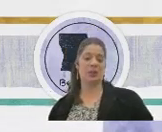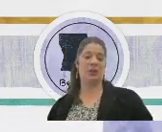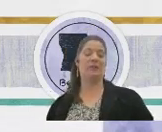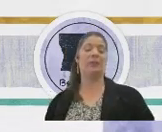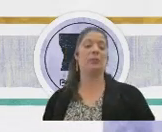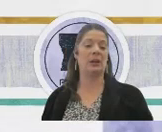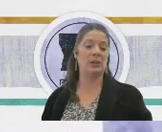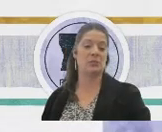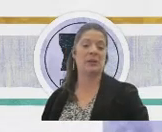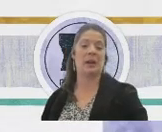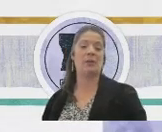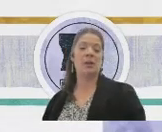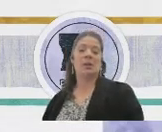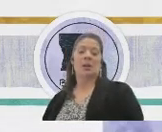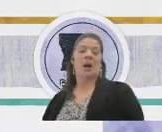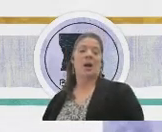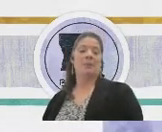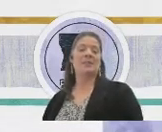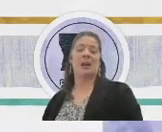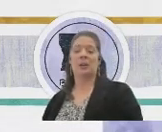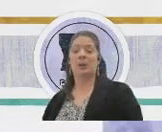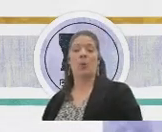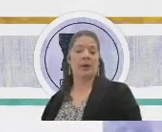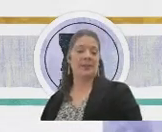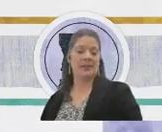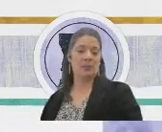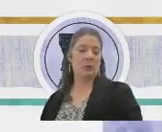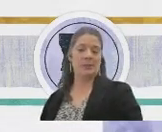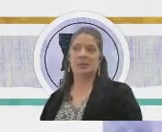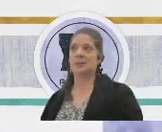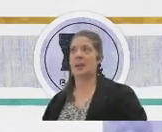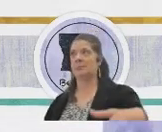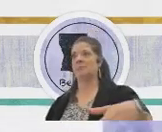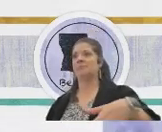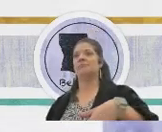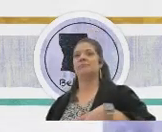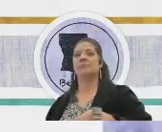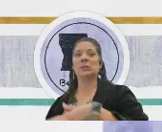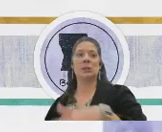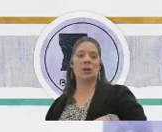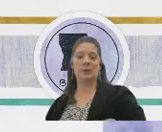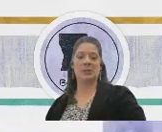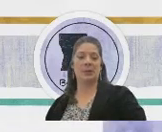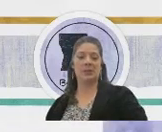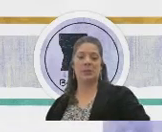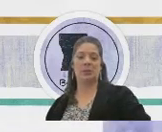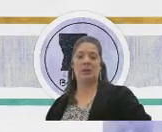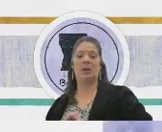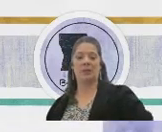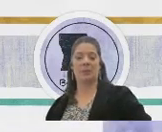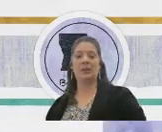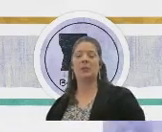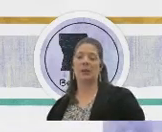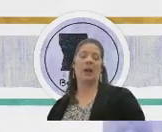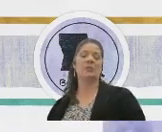violations that are occurring of federal regulation right now. It's not going to be a water faucet once this law goes into place where it's going to be